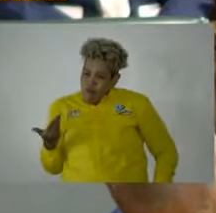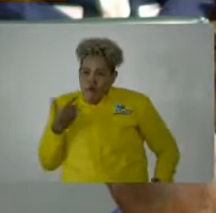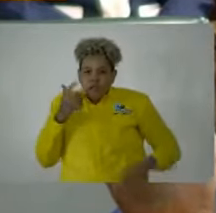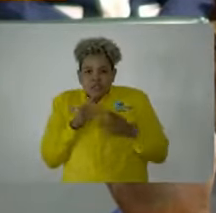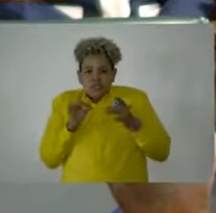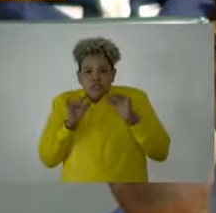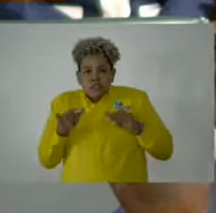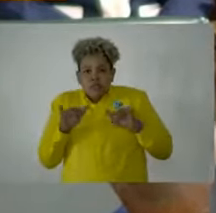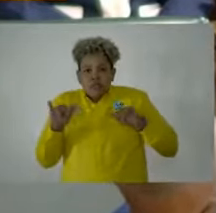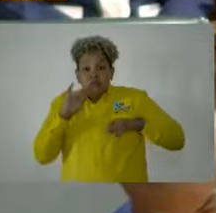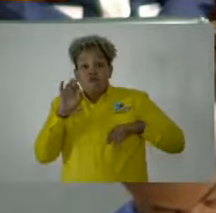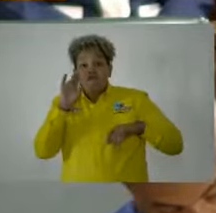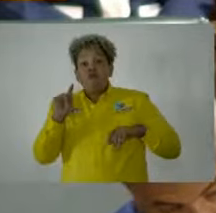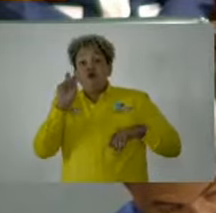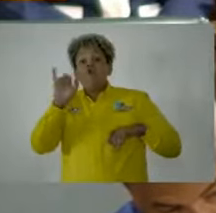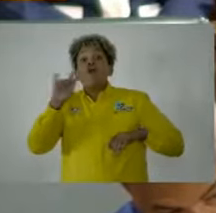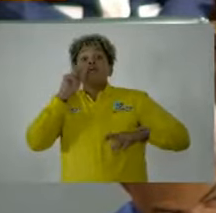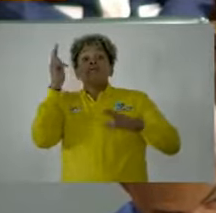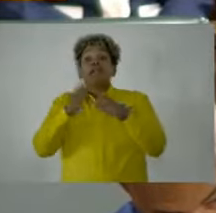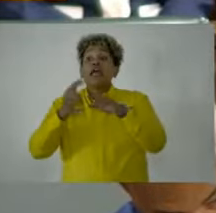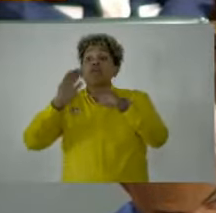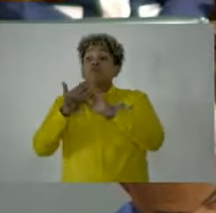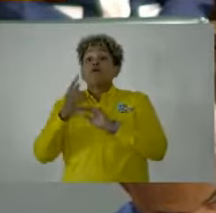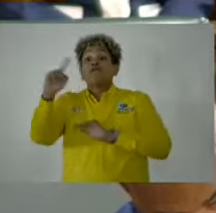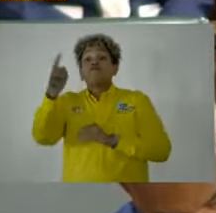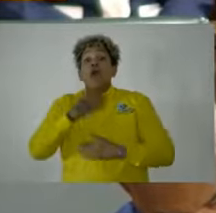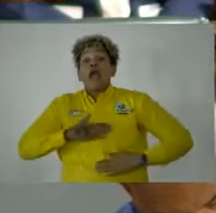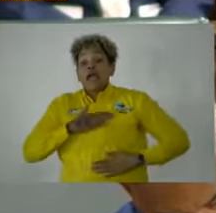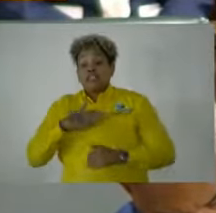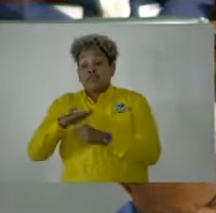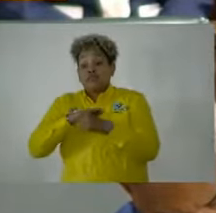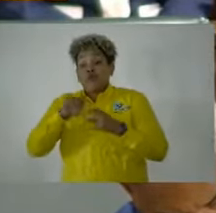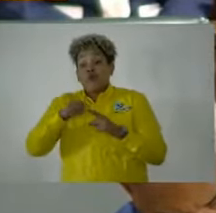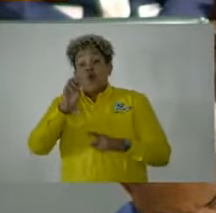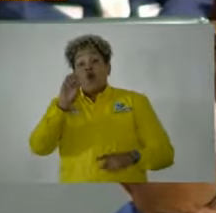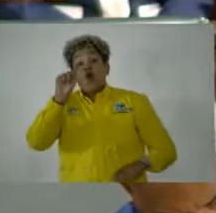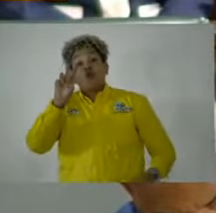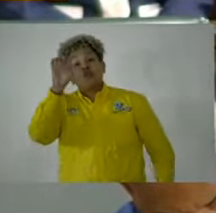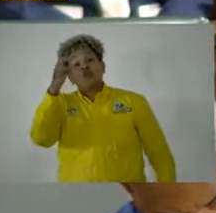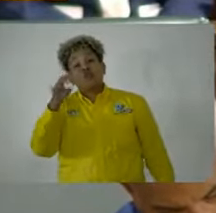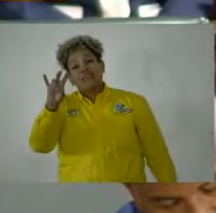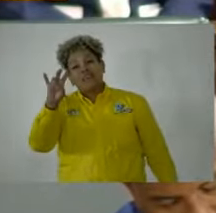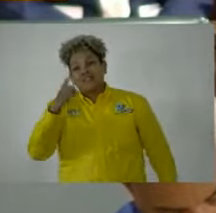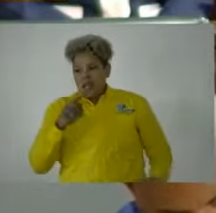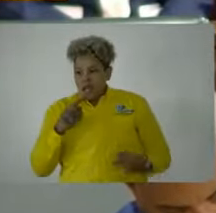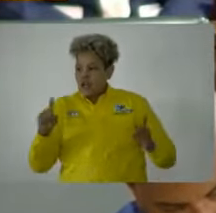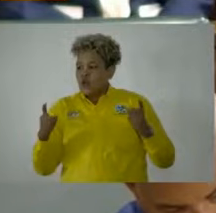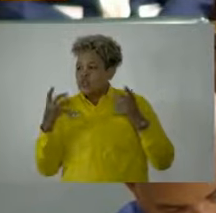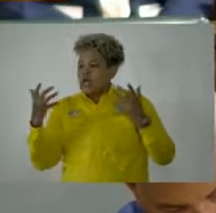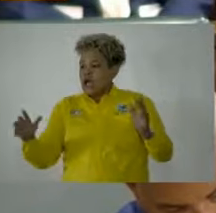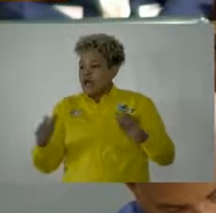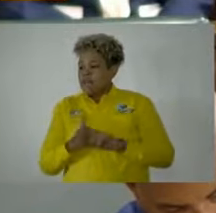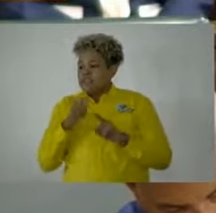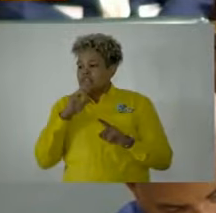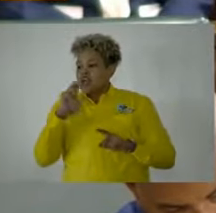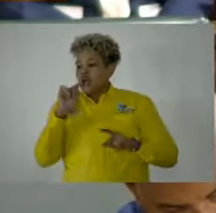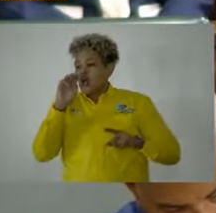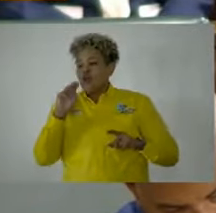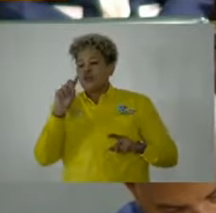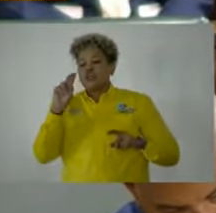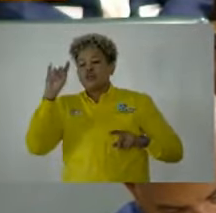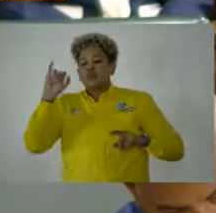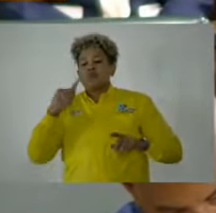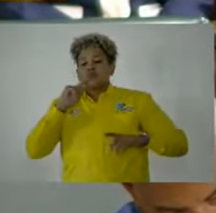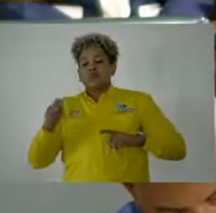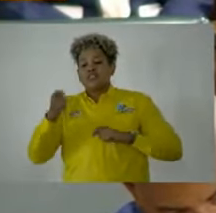Rocky was named Jamaica's first entertainment zone in October 2017. The customs duty